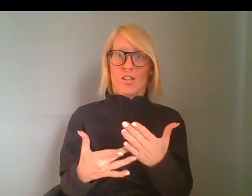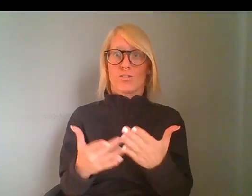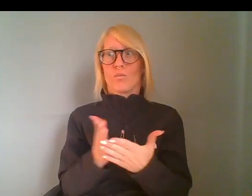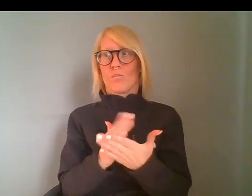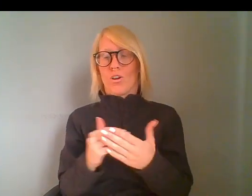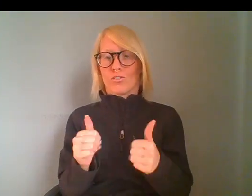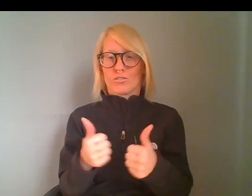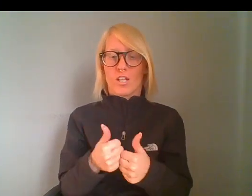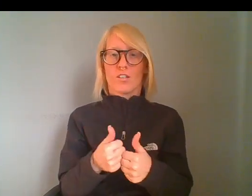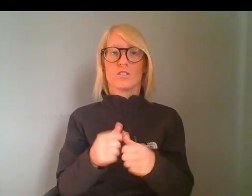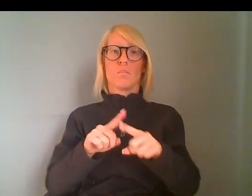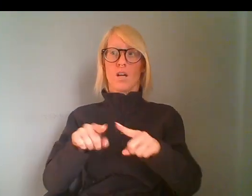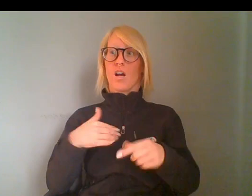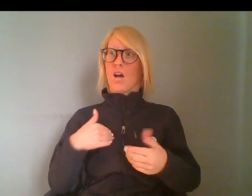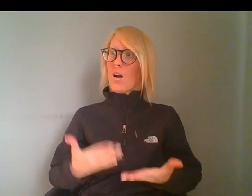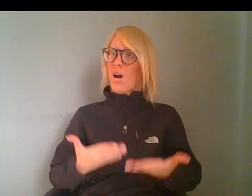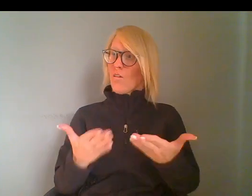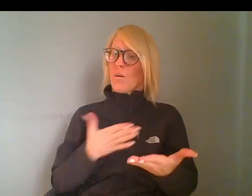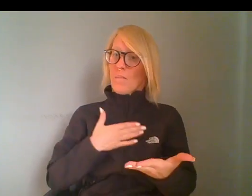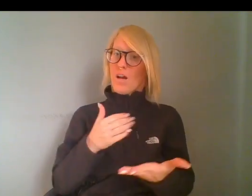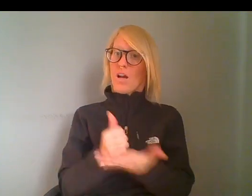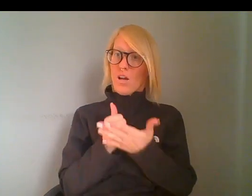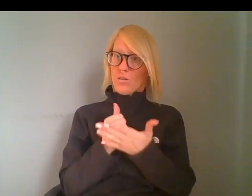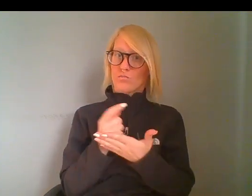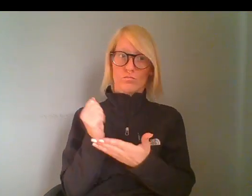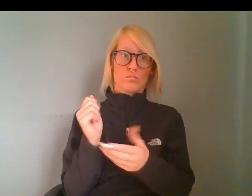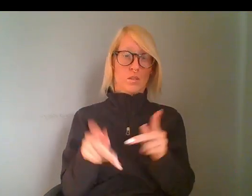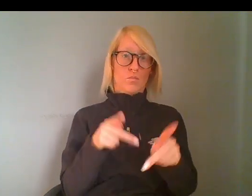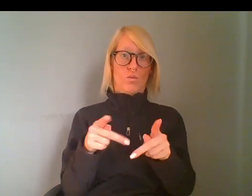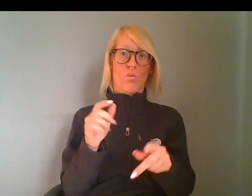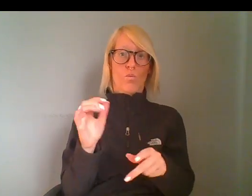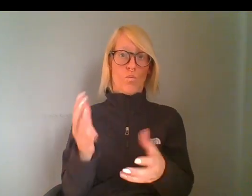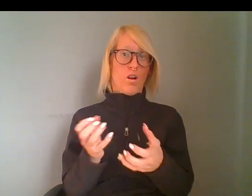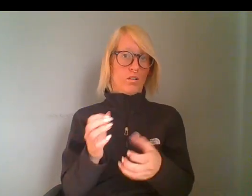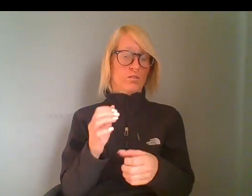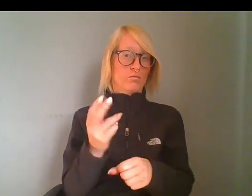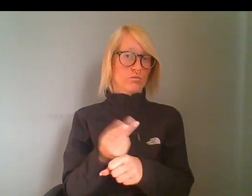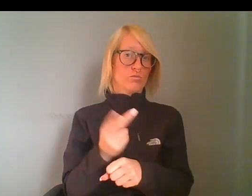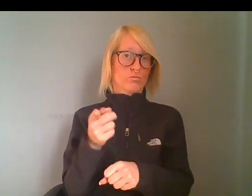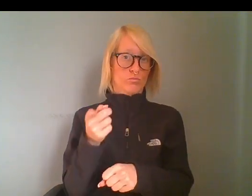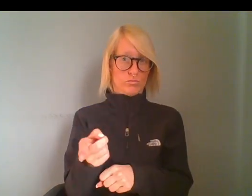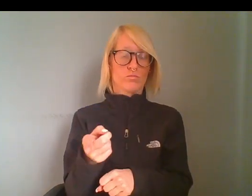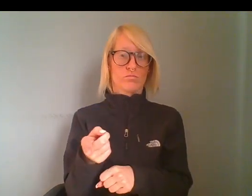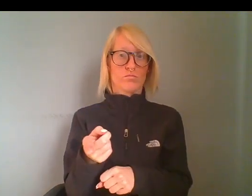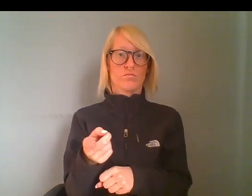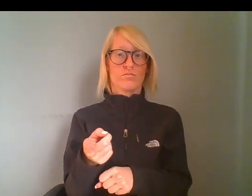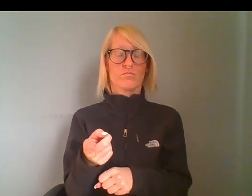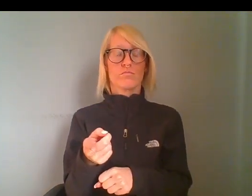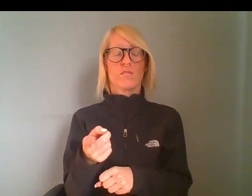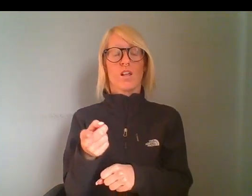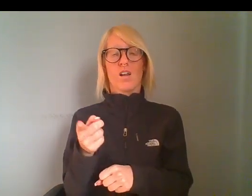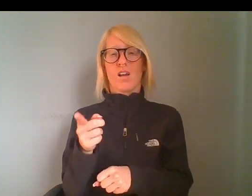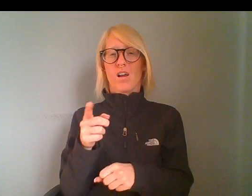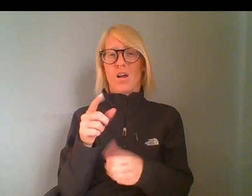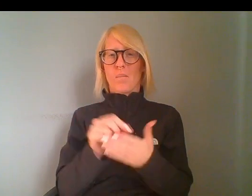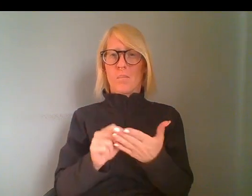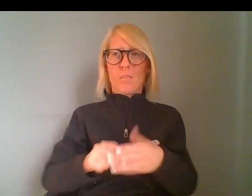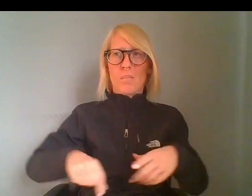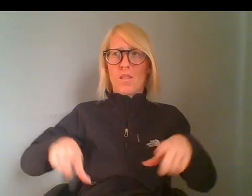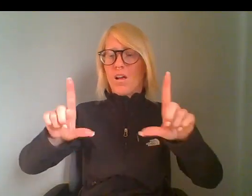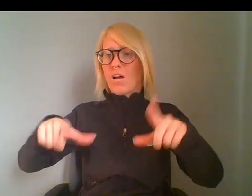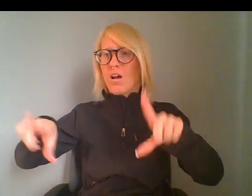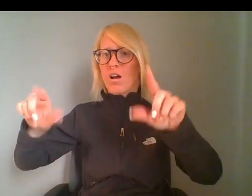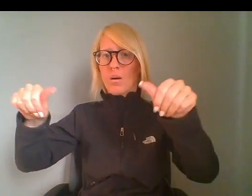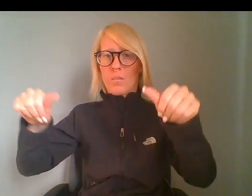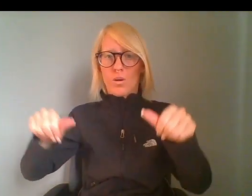help for people who do want to do this, is that our blog posts also feed into Facebook. So for people who are on Facebook or aren't